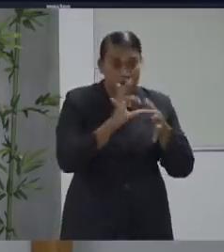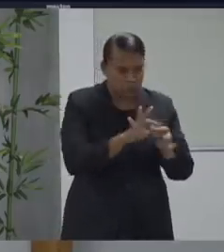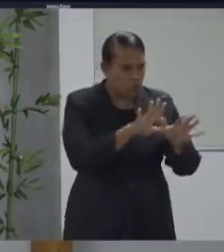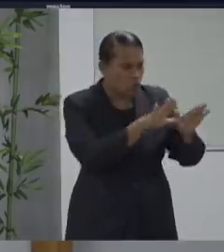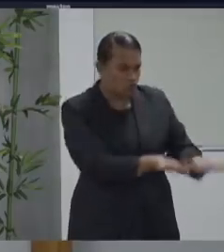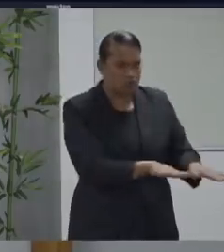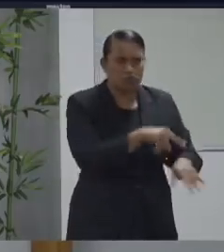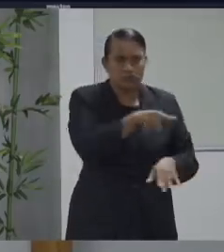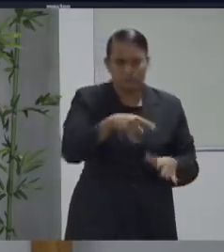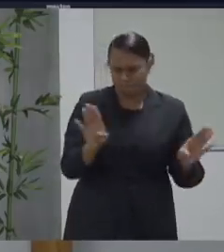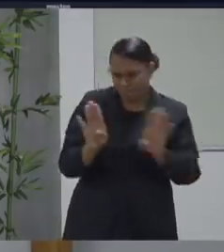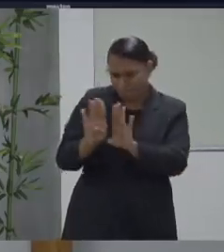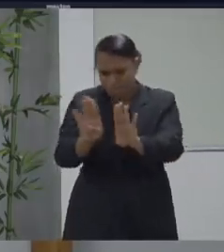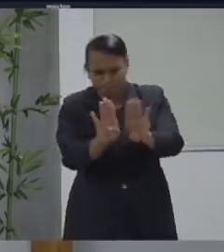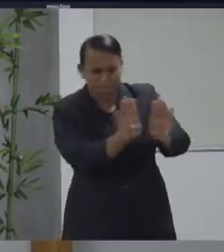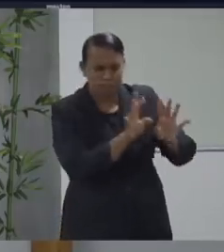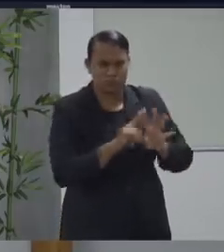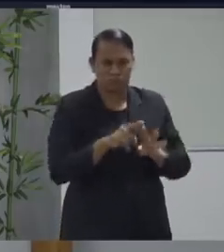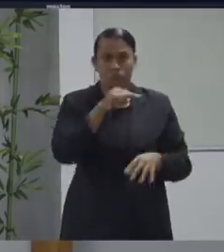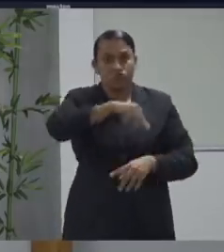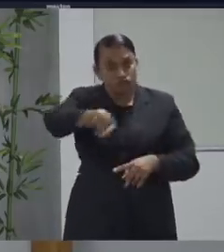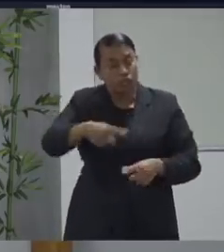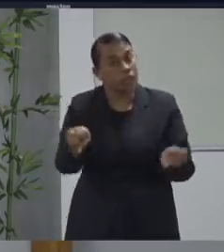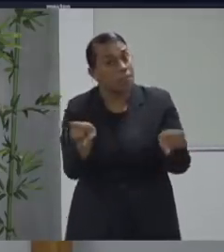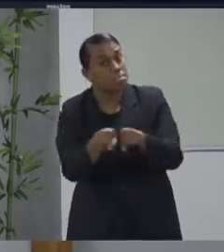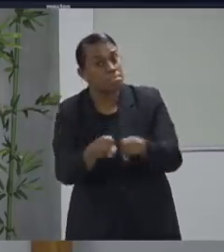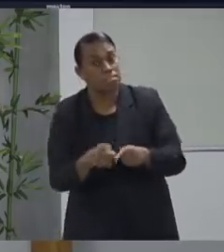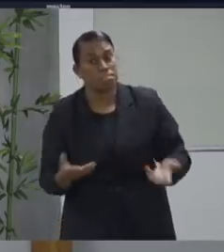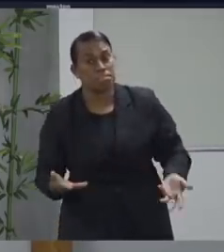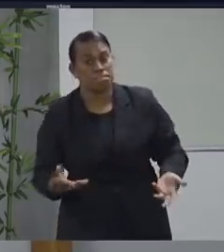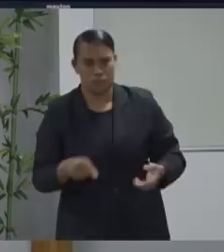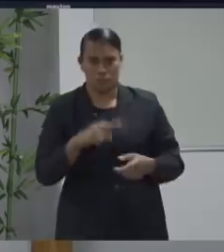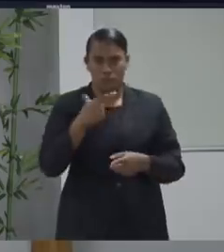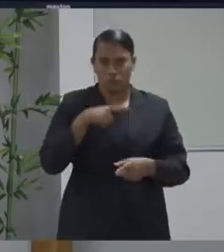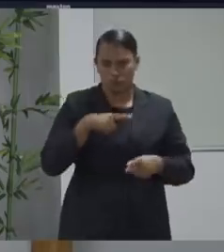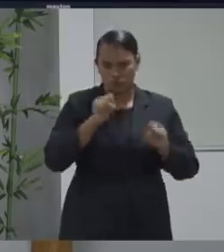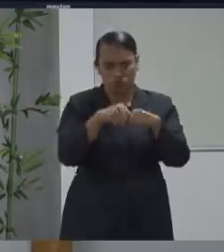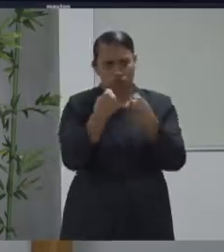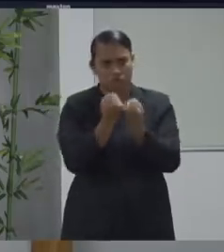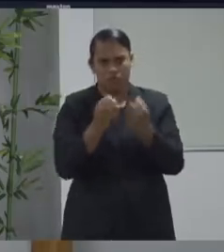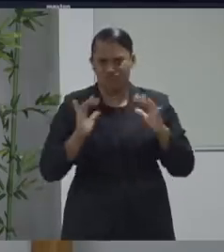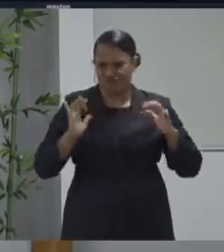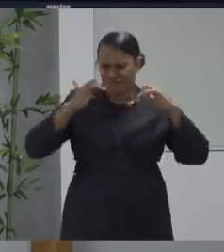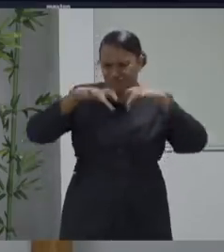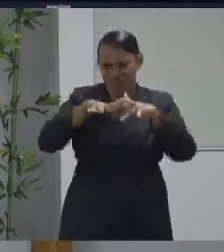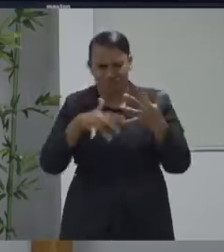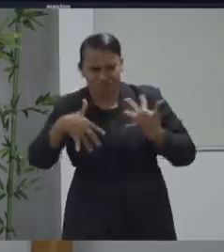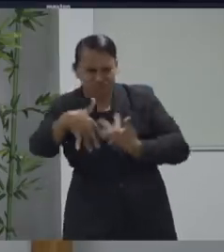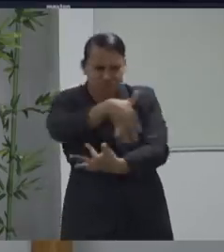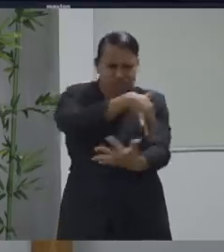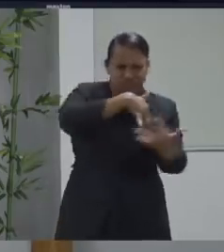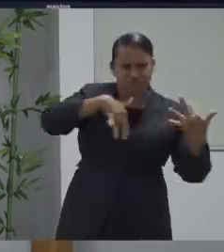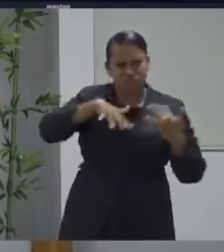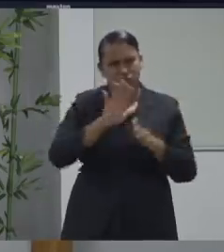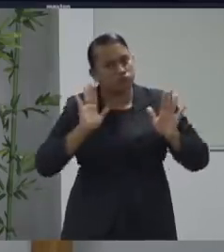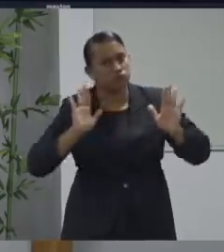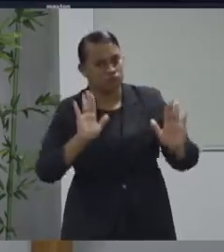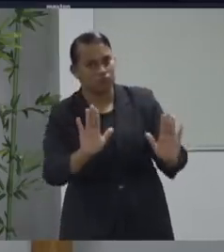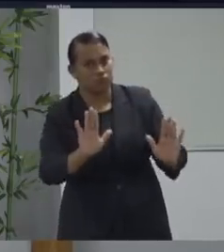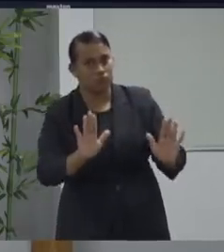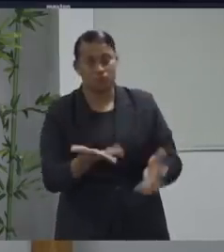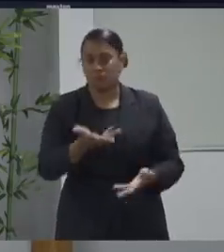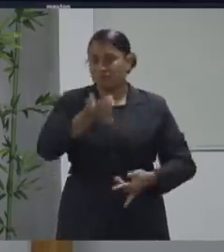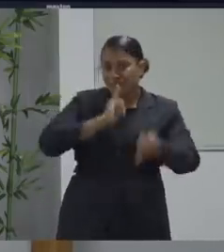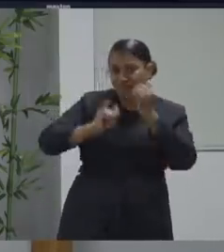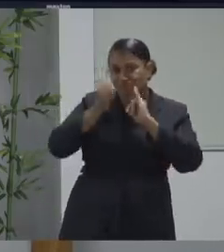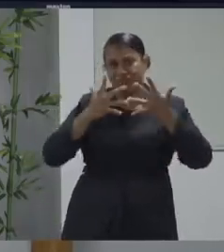down Suvavou. That is why social gatherings are banned. That is why nightclubs, gyms,